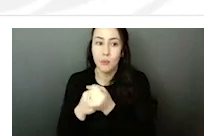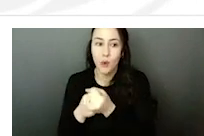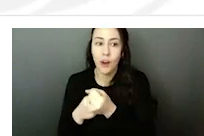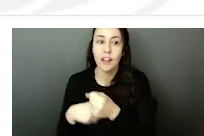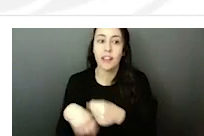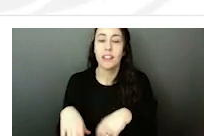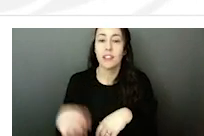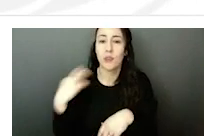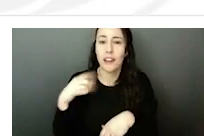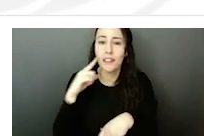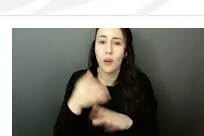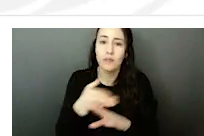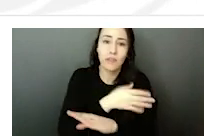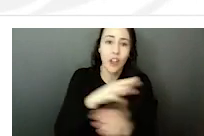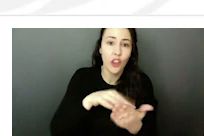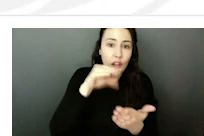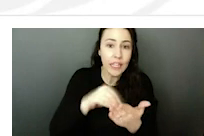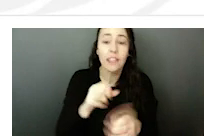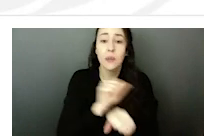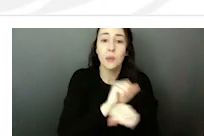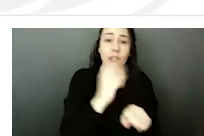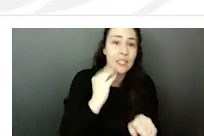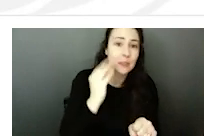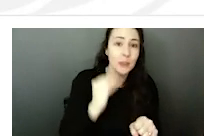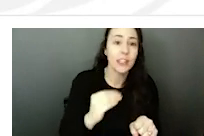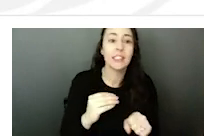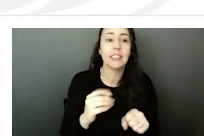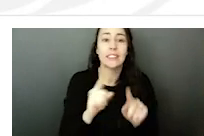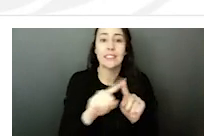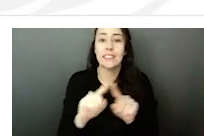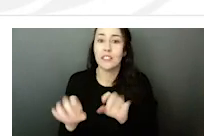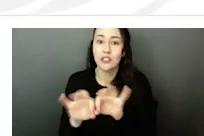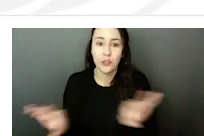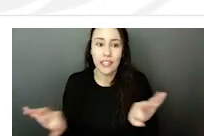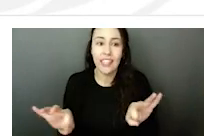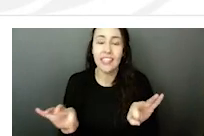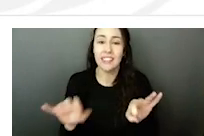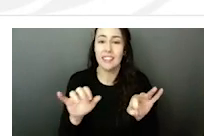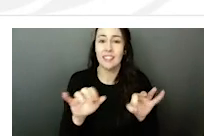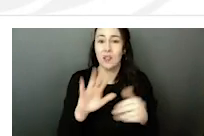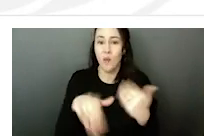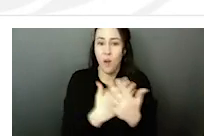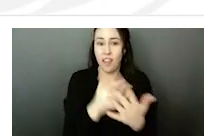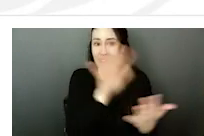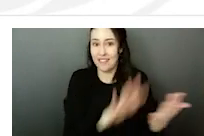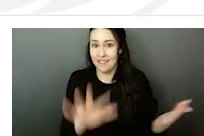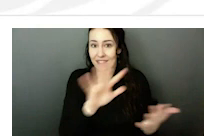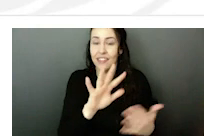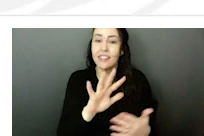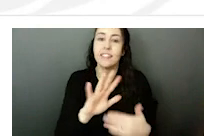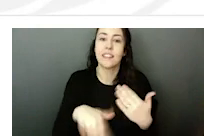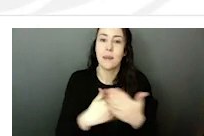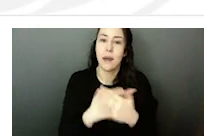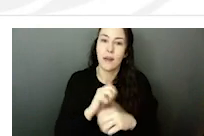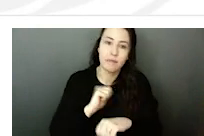competency-based education, work experience, our new baccalaureate degrees. All of this is about setting the enabling conditions and giving